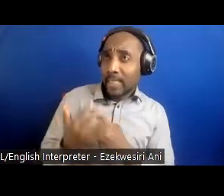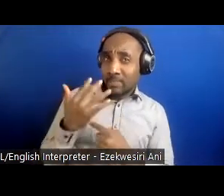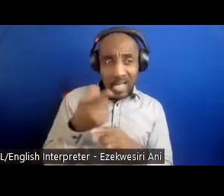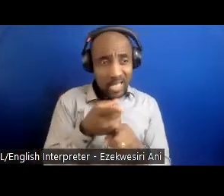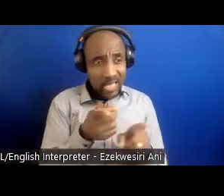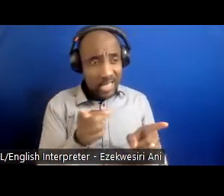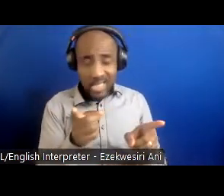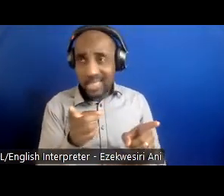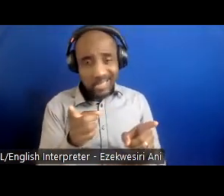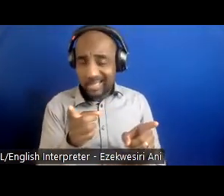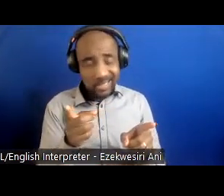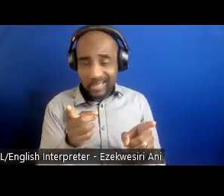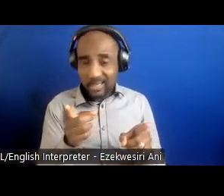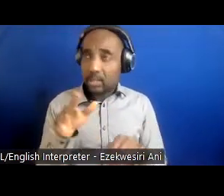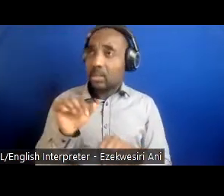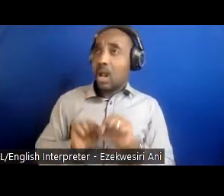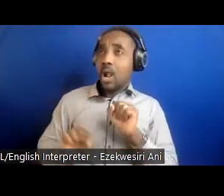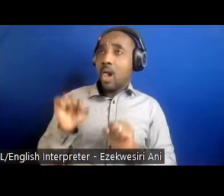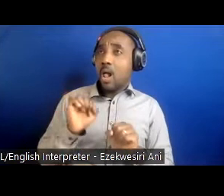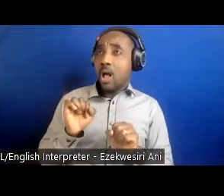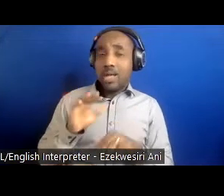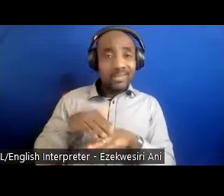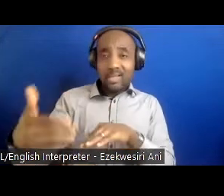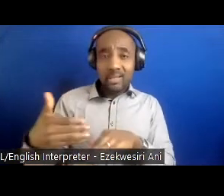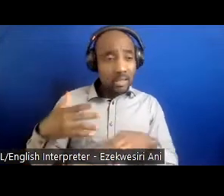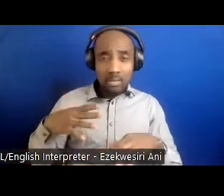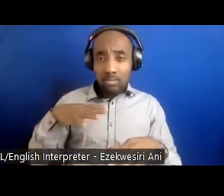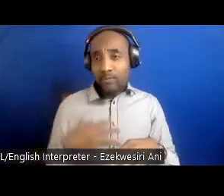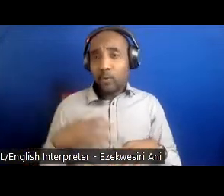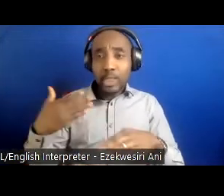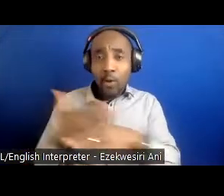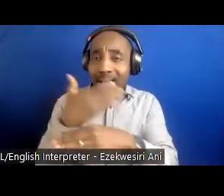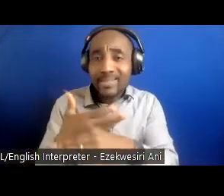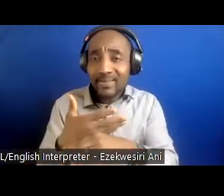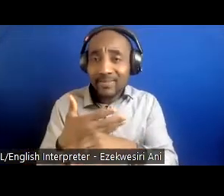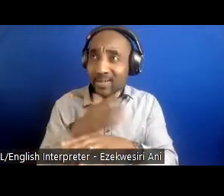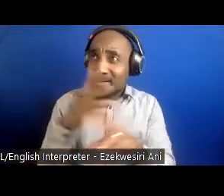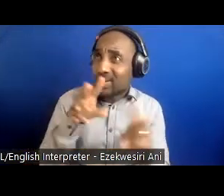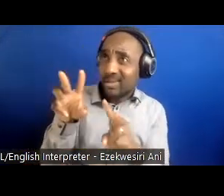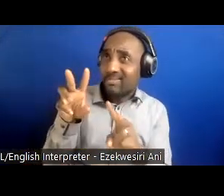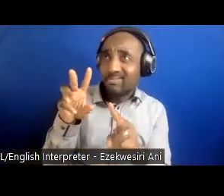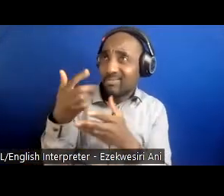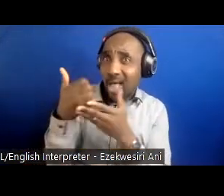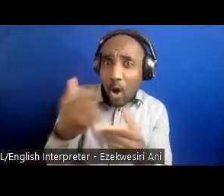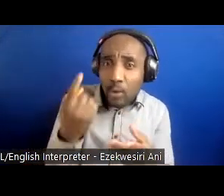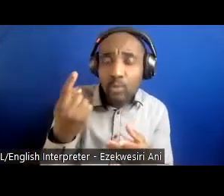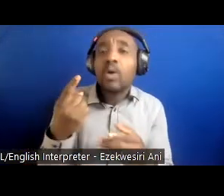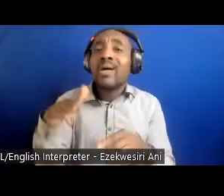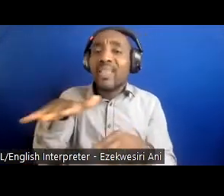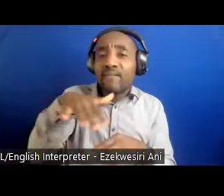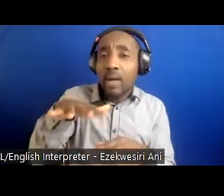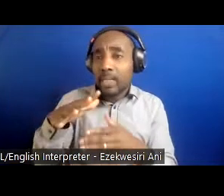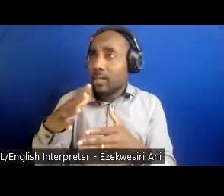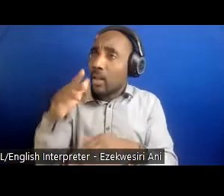already disengaged and inactive communities, let alone families allowing their loved ones to work towards playing sport